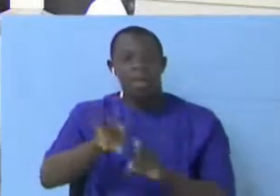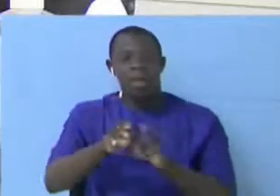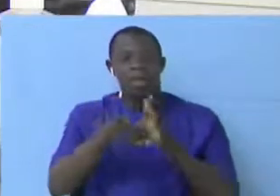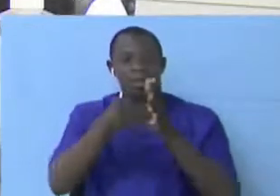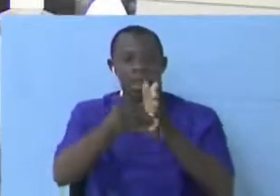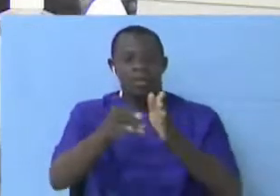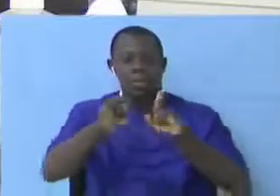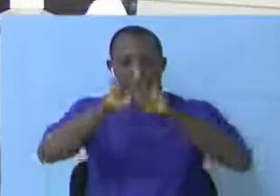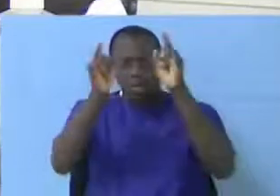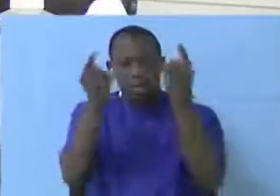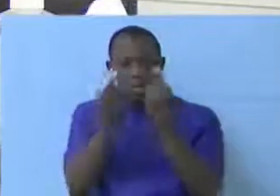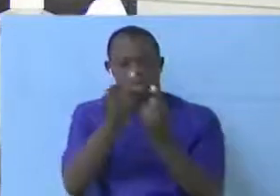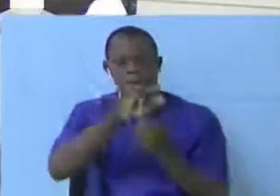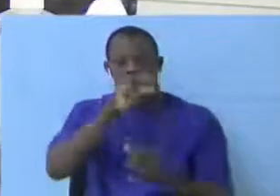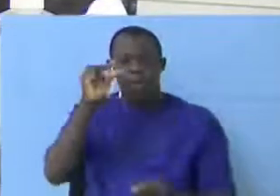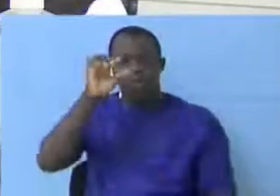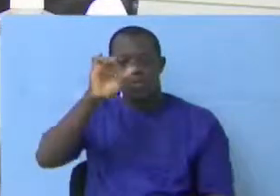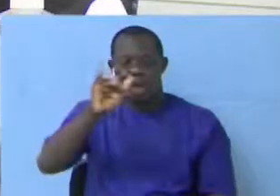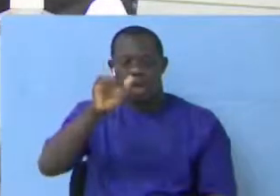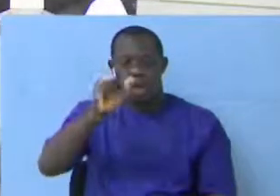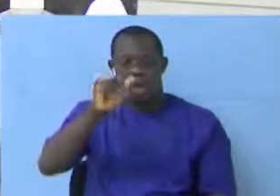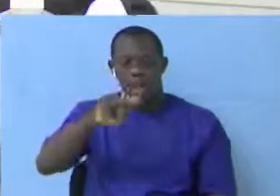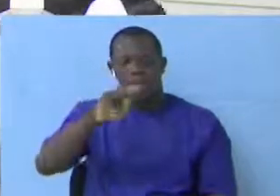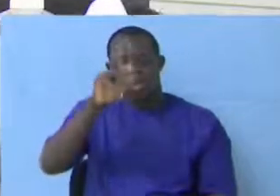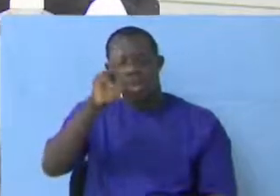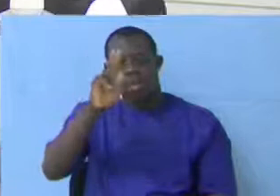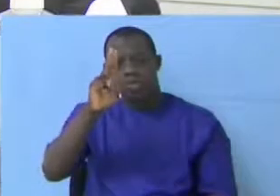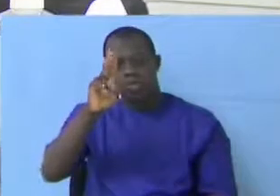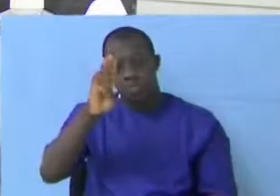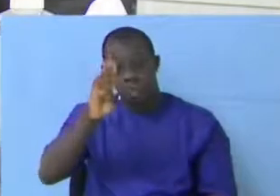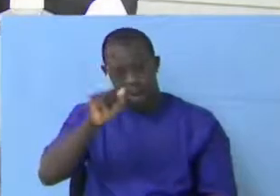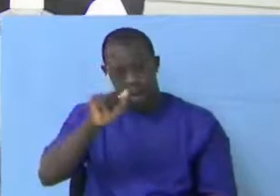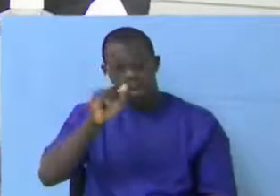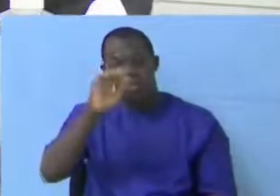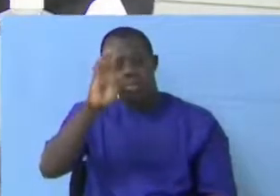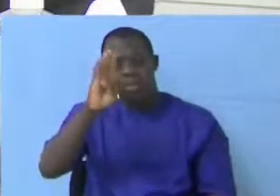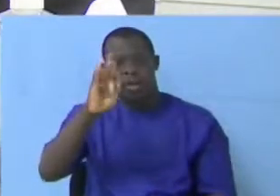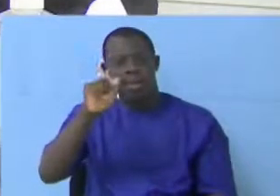Babaji. So me and the Deputy Director General went to the Director General.